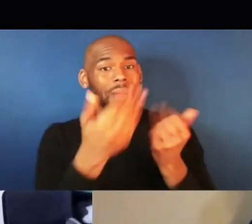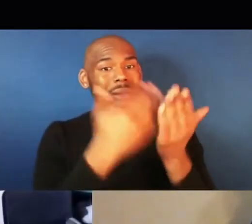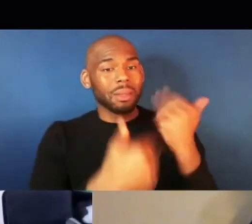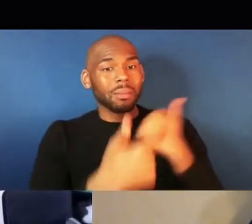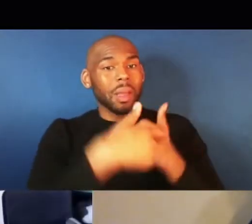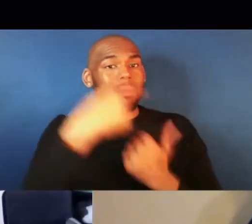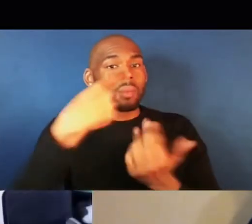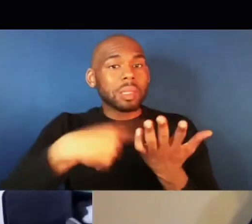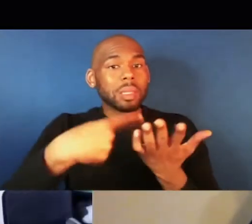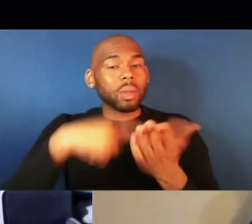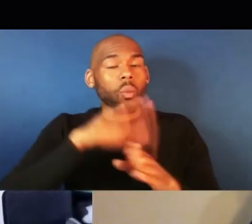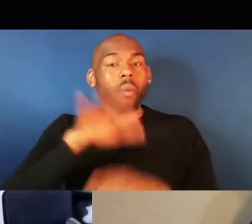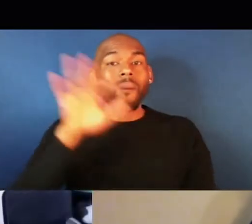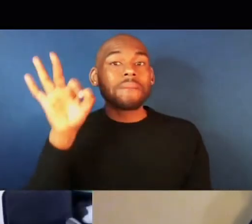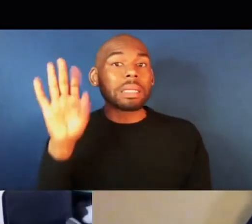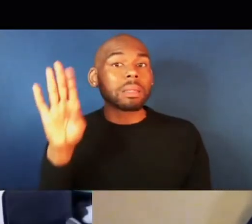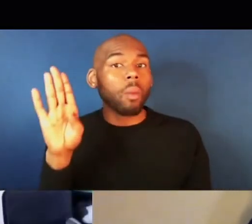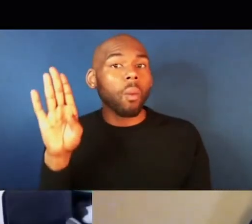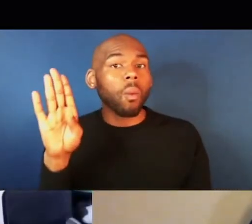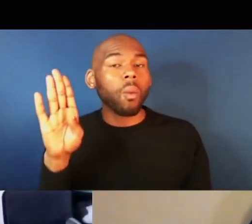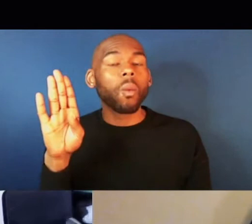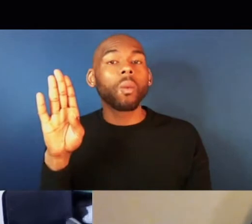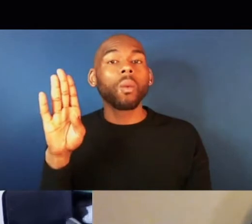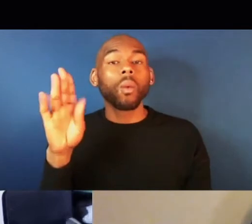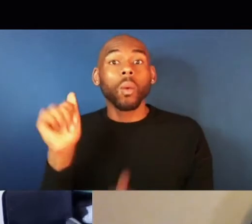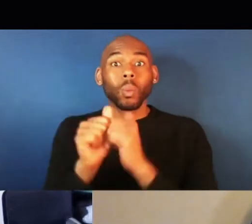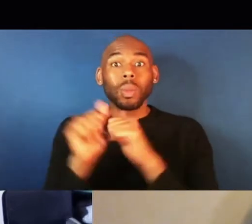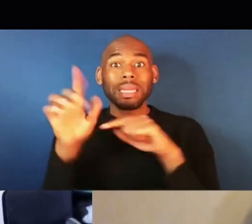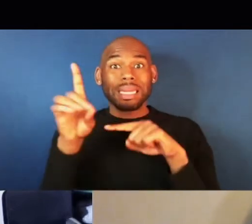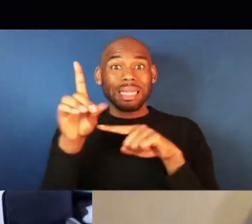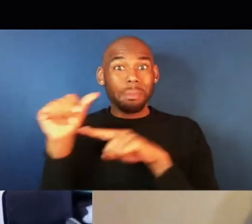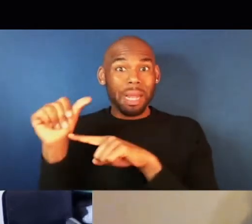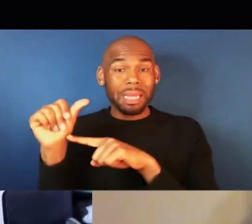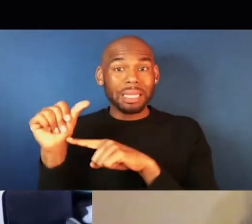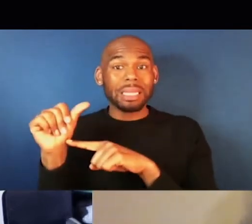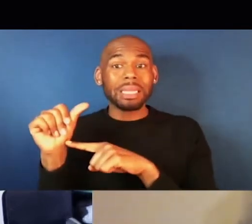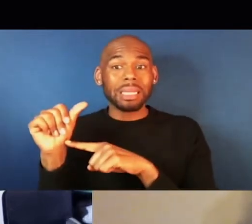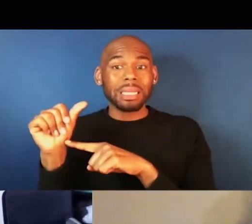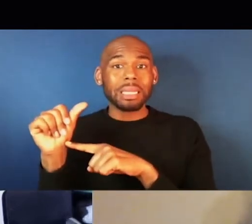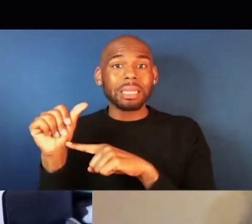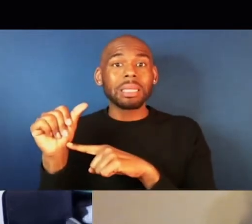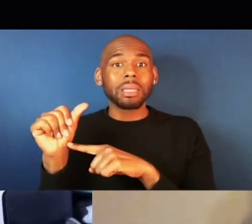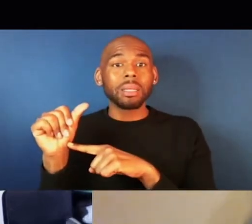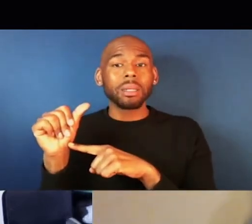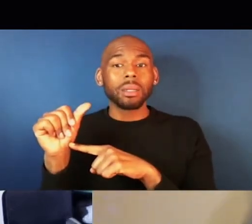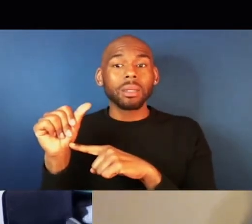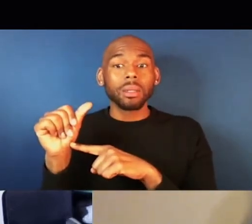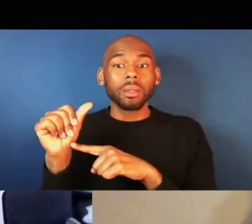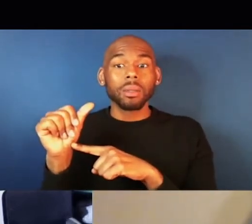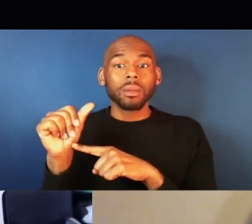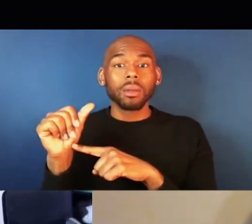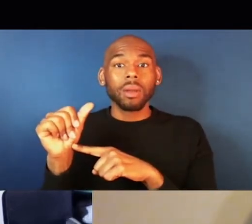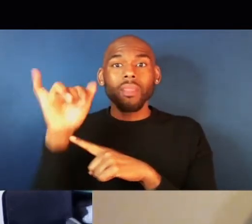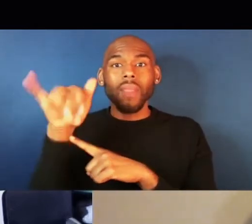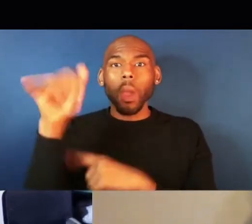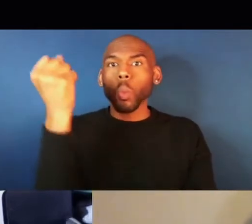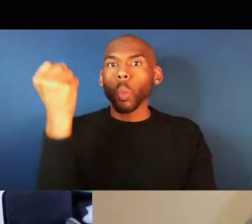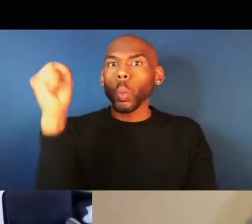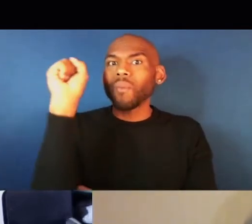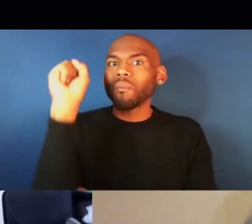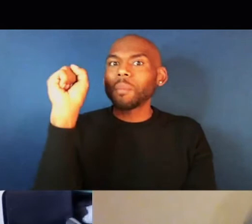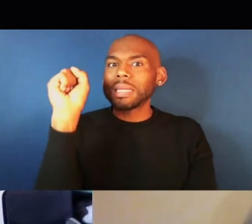Also been talking about on Facebook about how like with disabilities, like